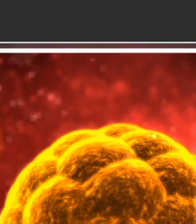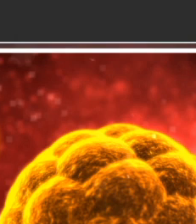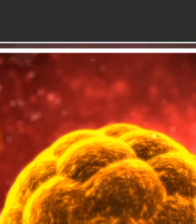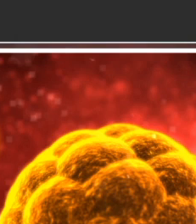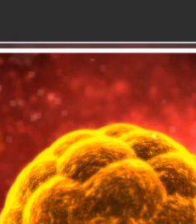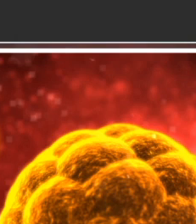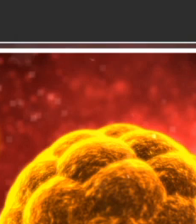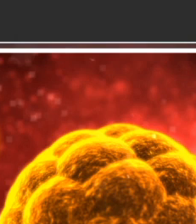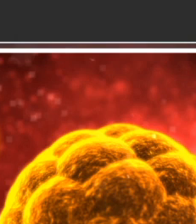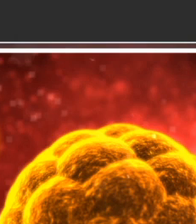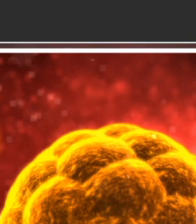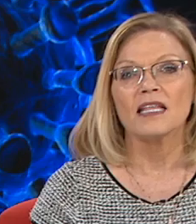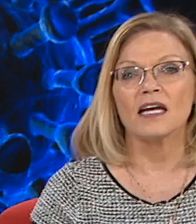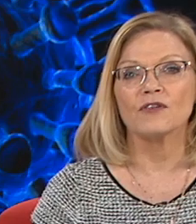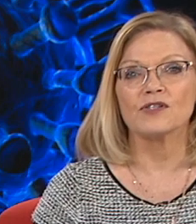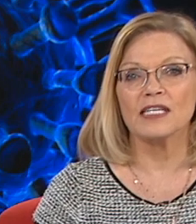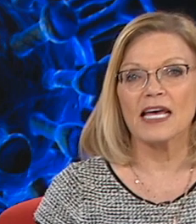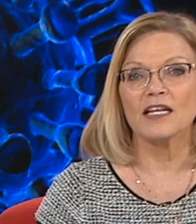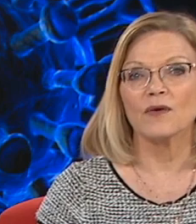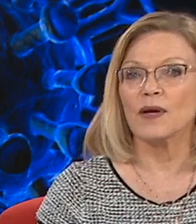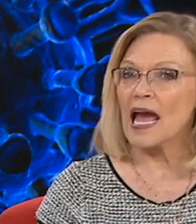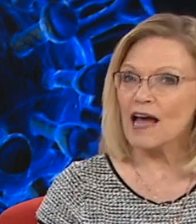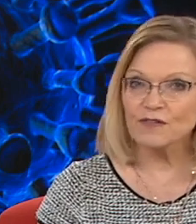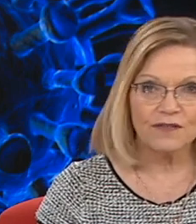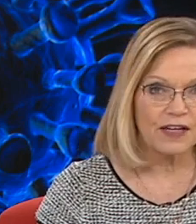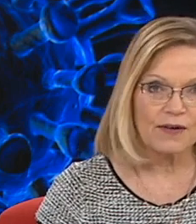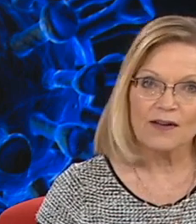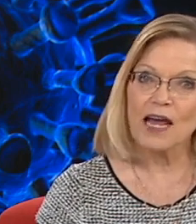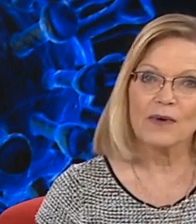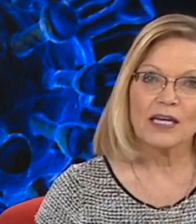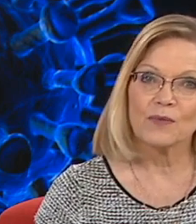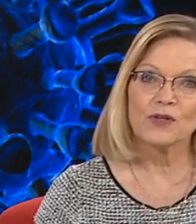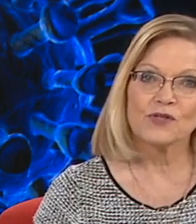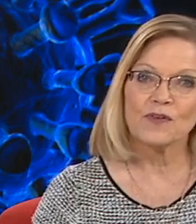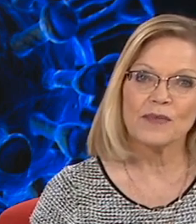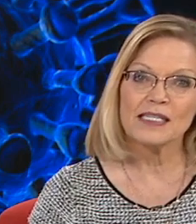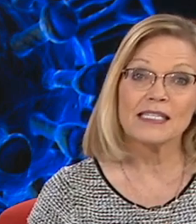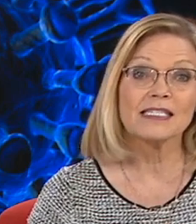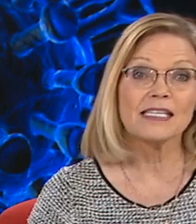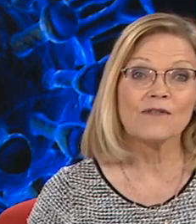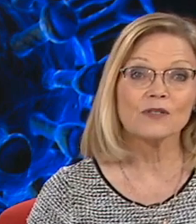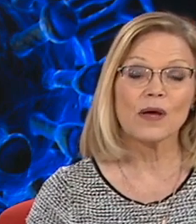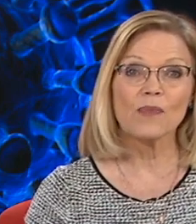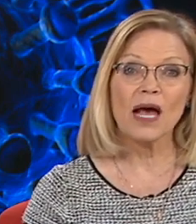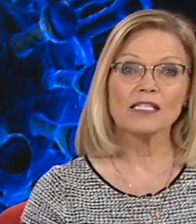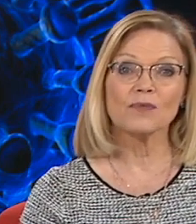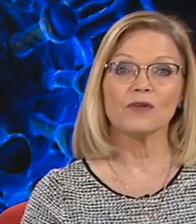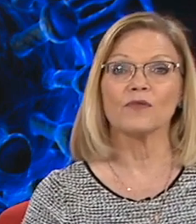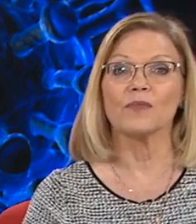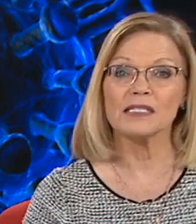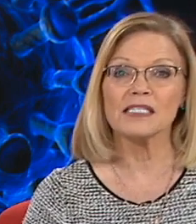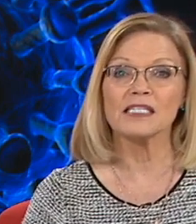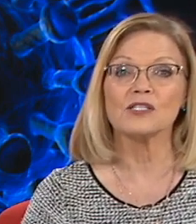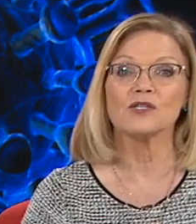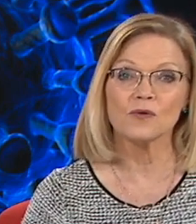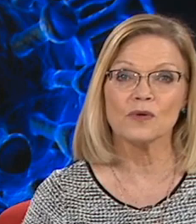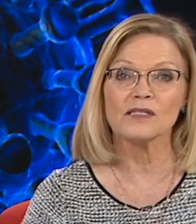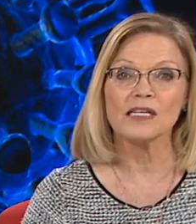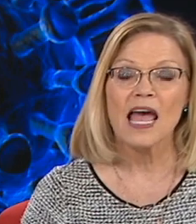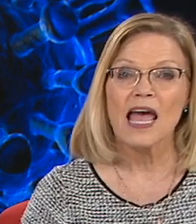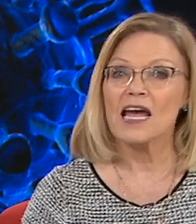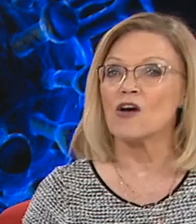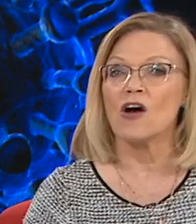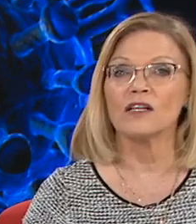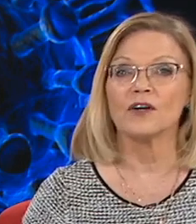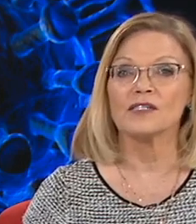the federal program. The governor said we have to figure out how we can emerge from this in the safest way possible for businesses,